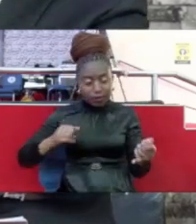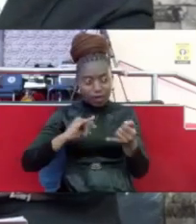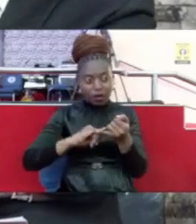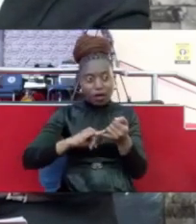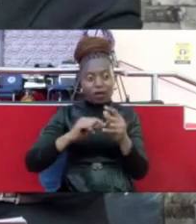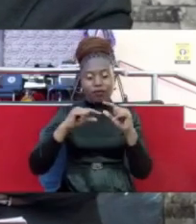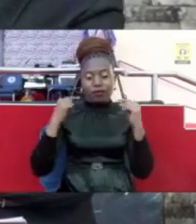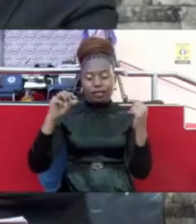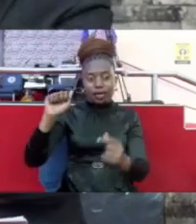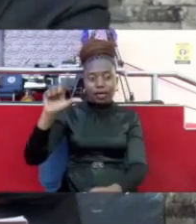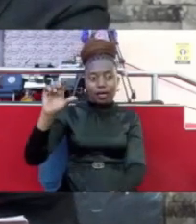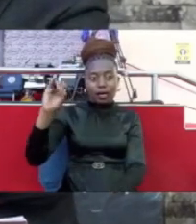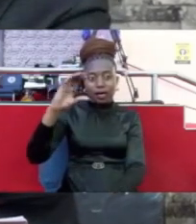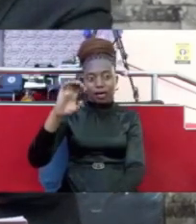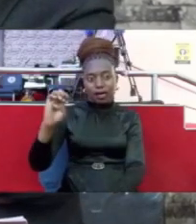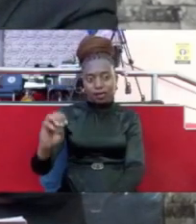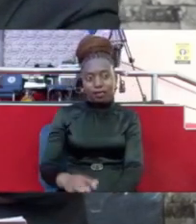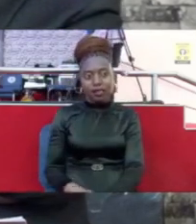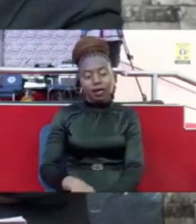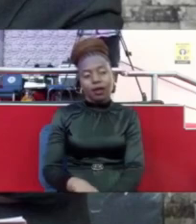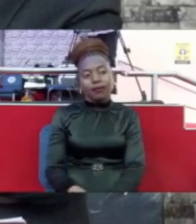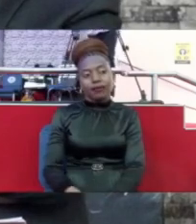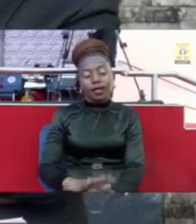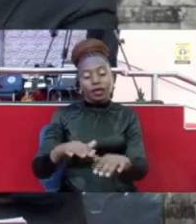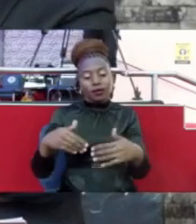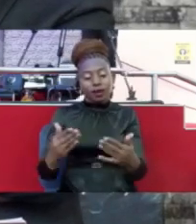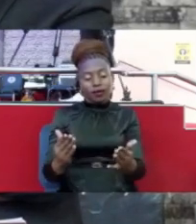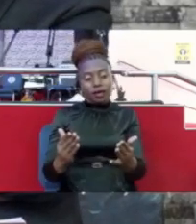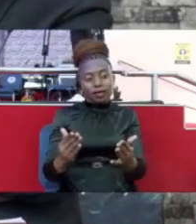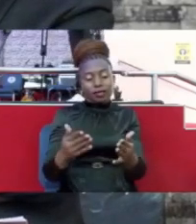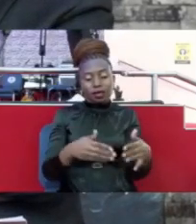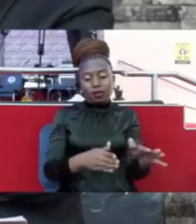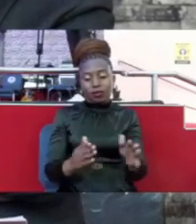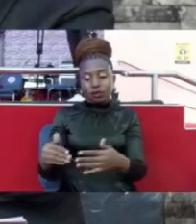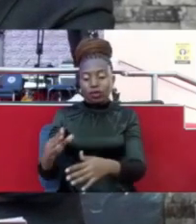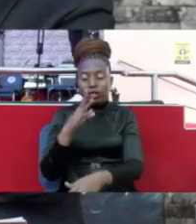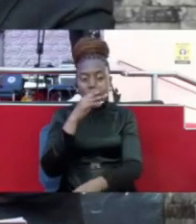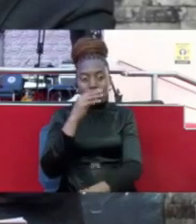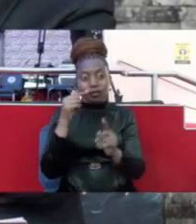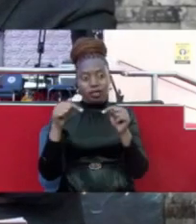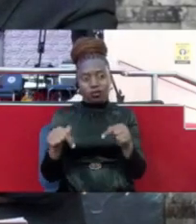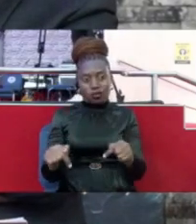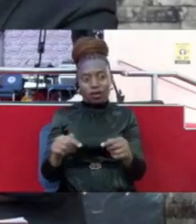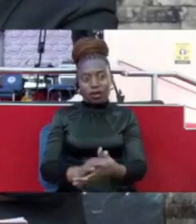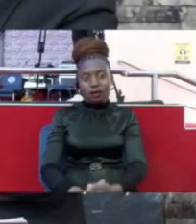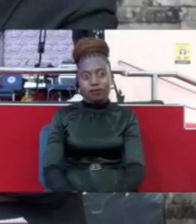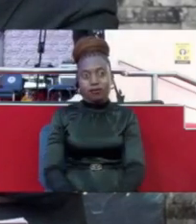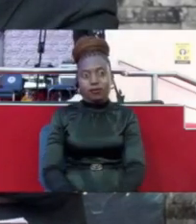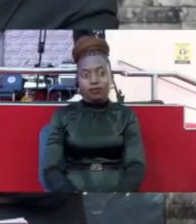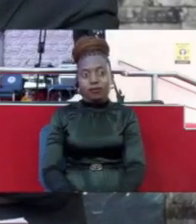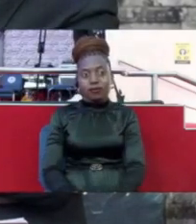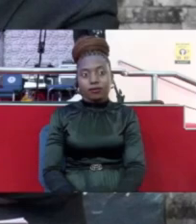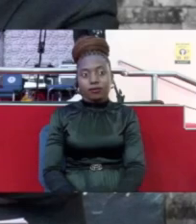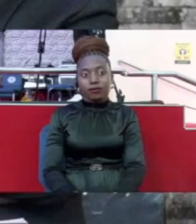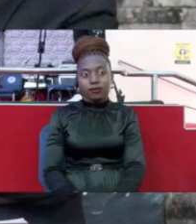tunamshukuru Askofu Jimmy na Mama Alice. As they've given us this platform today to speak. Kwa kutupa madhabahu haya leo tunene. And